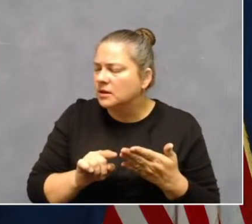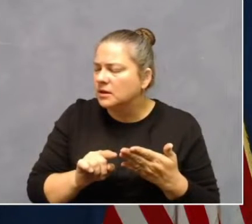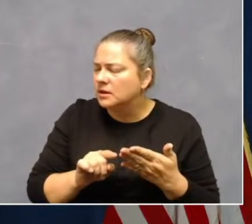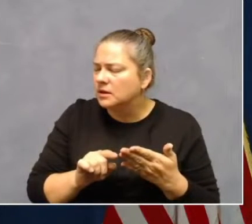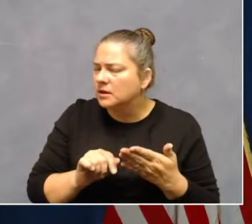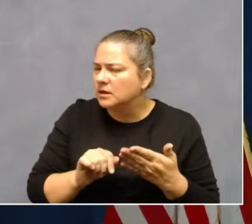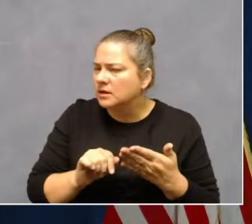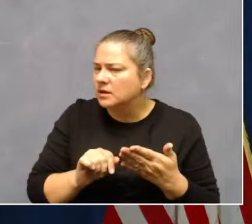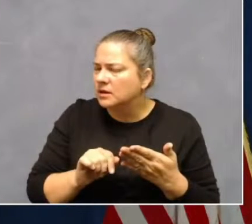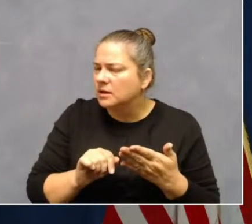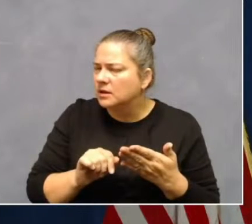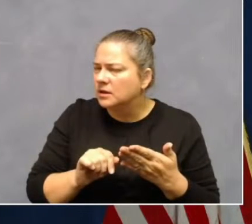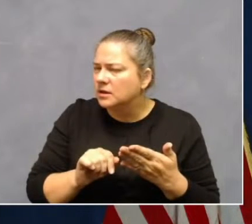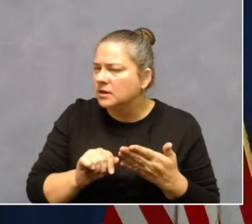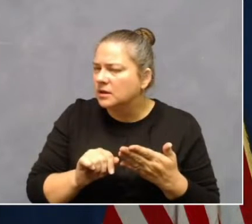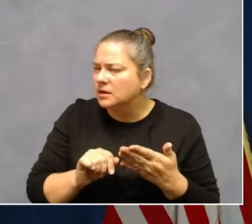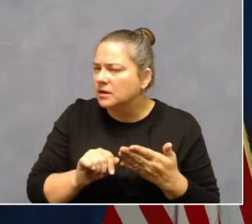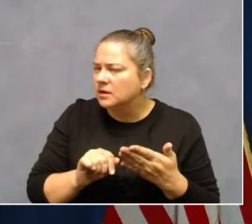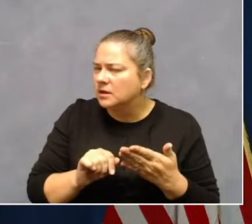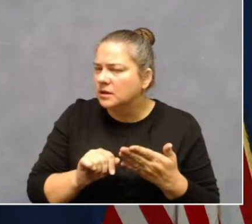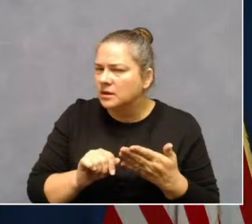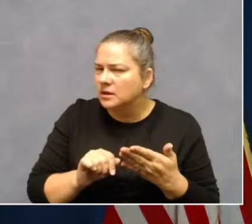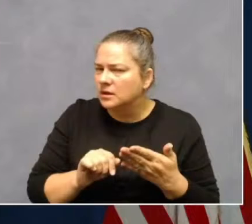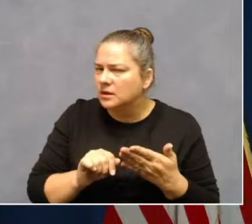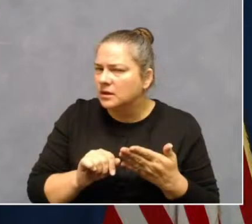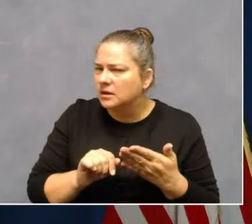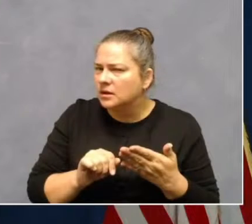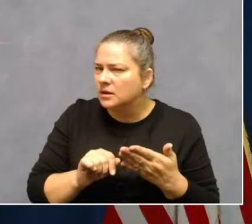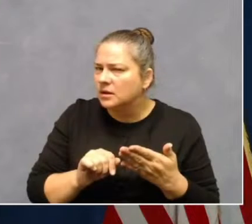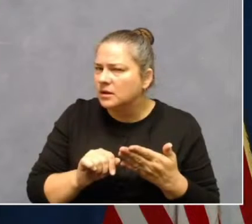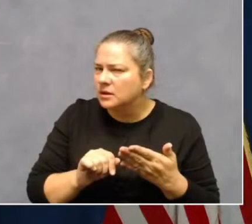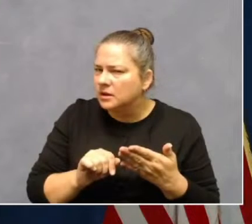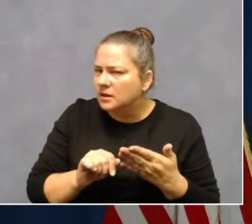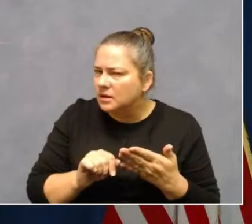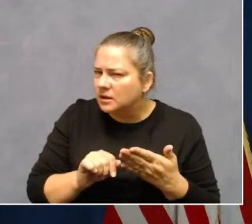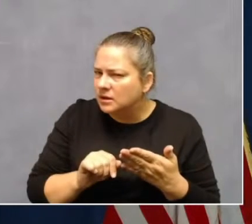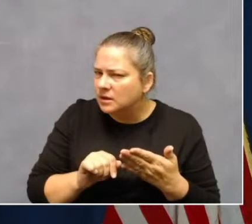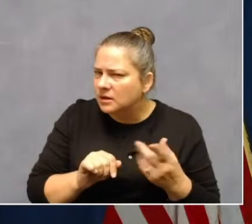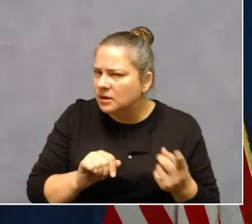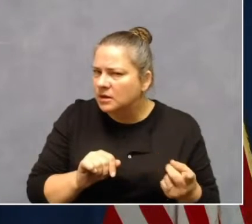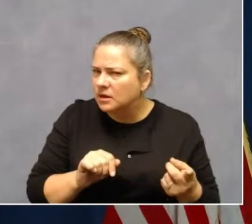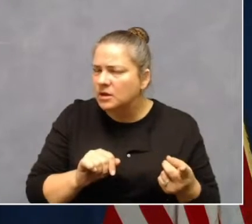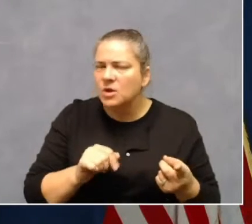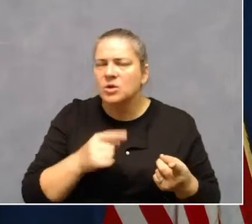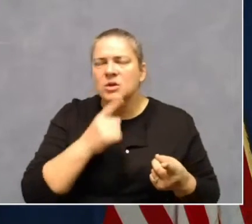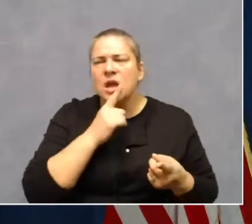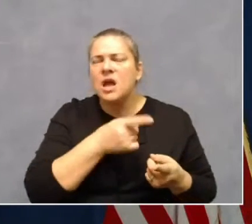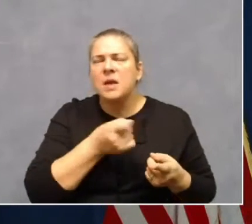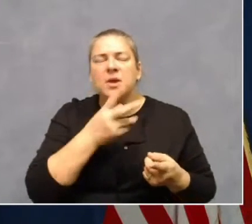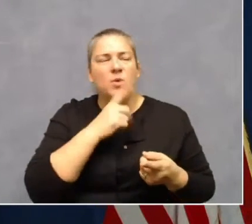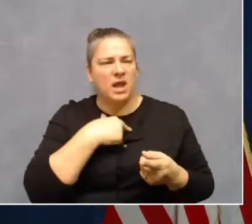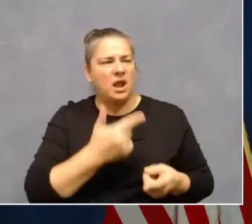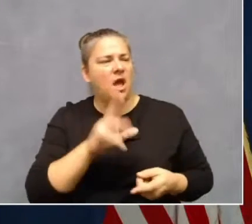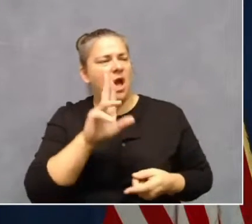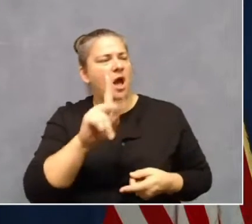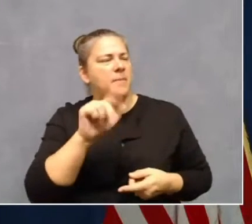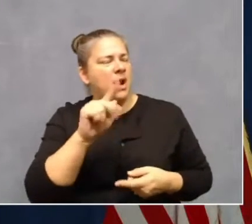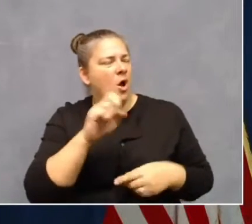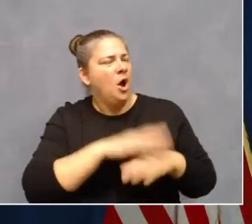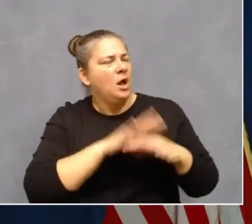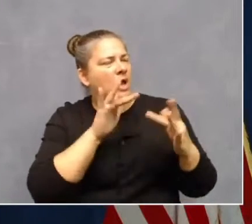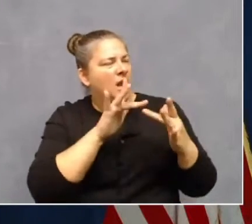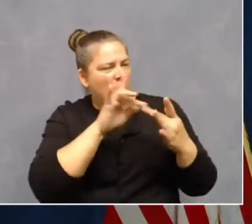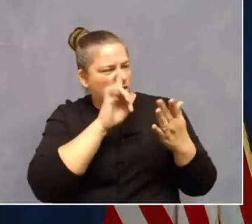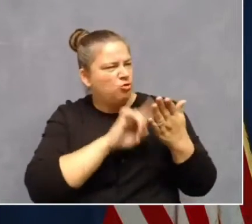higher, I guess, a couple hundred more. So we can get an update this week on contact tracing. Let's bring Mark Carter